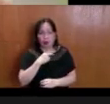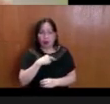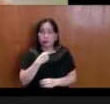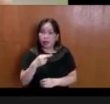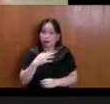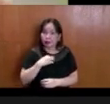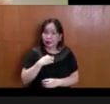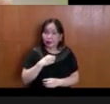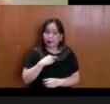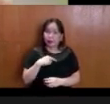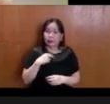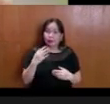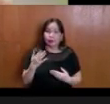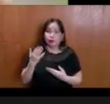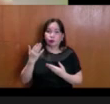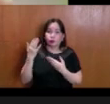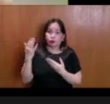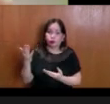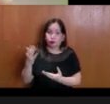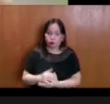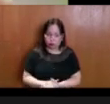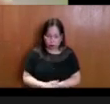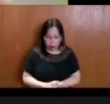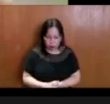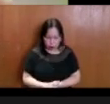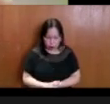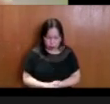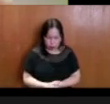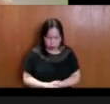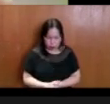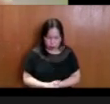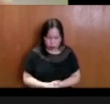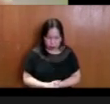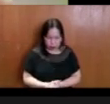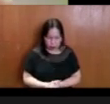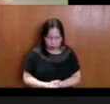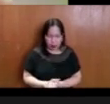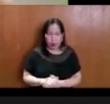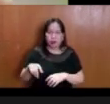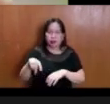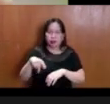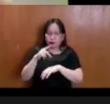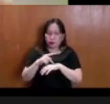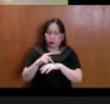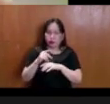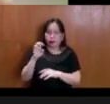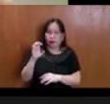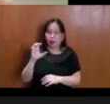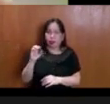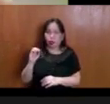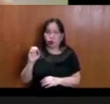the proposed PENCAS bill, establishing the Philippine ecosystem